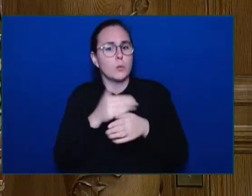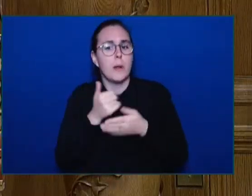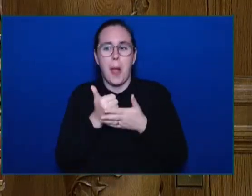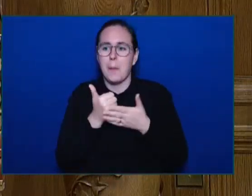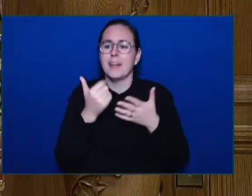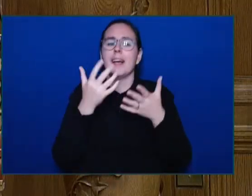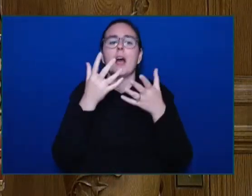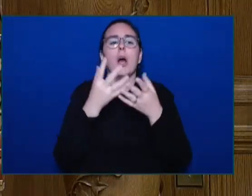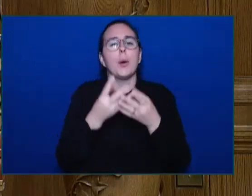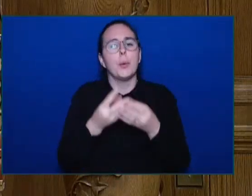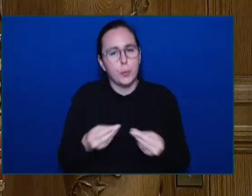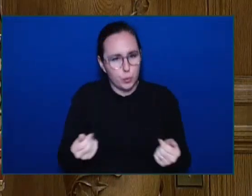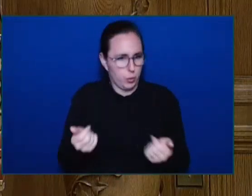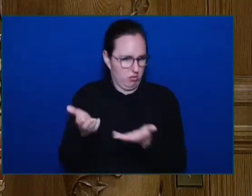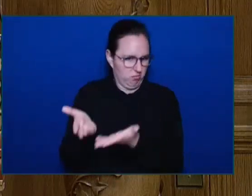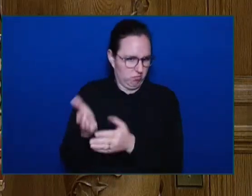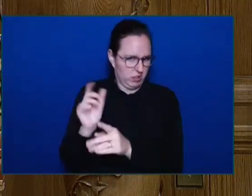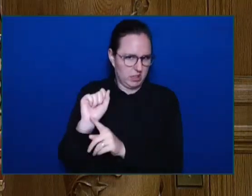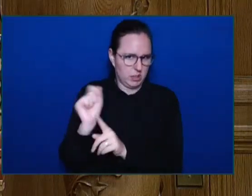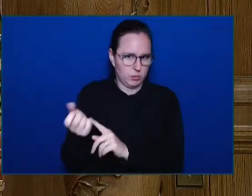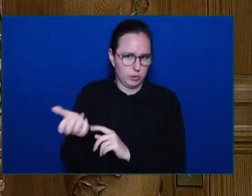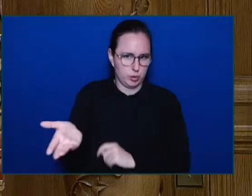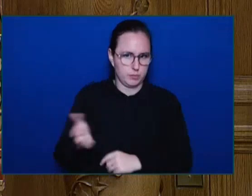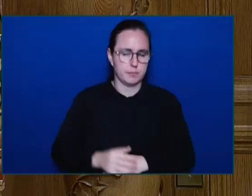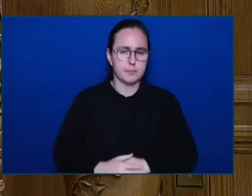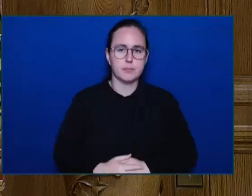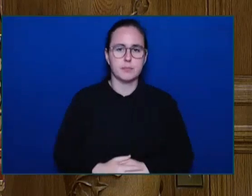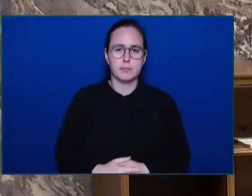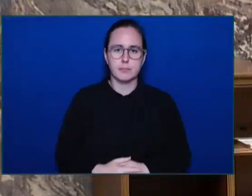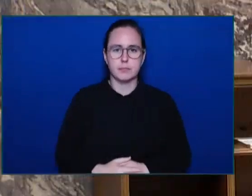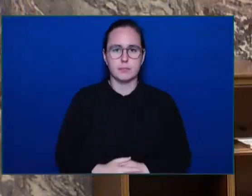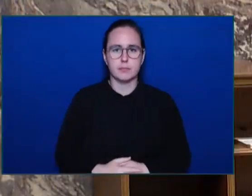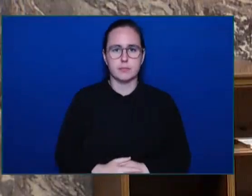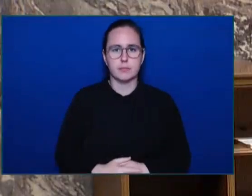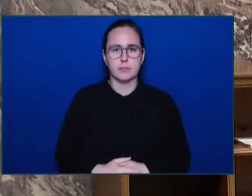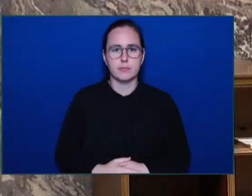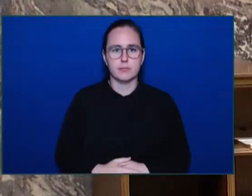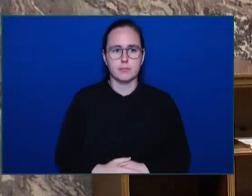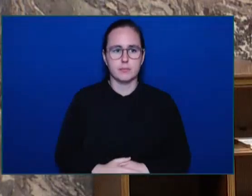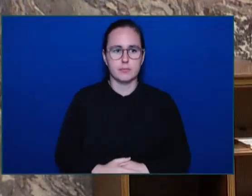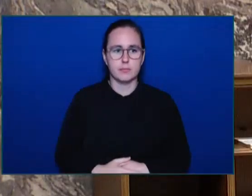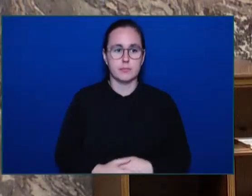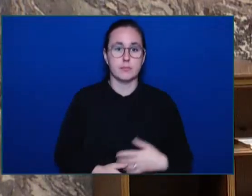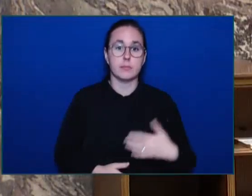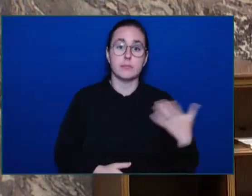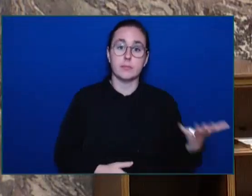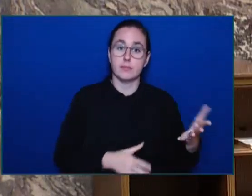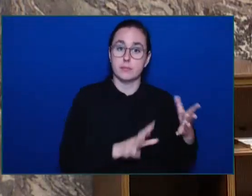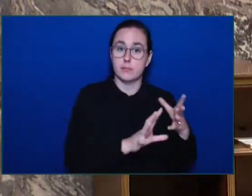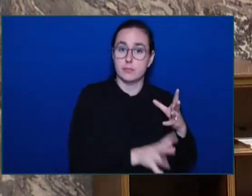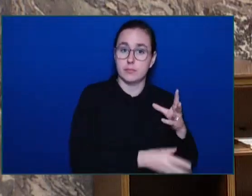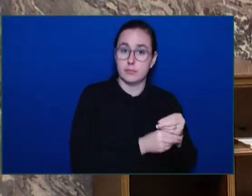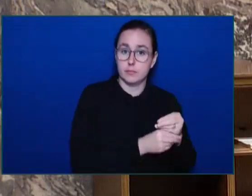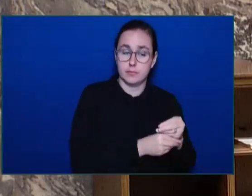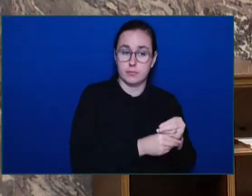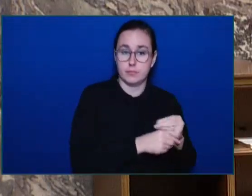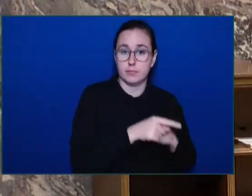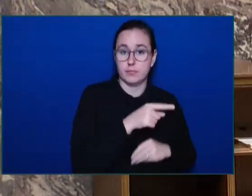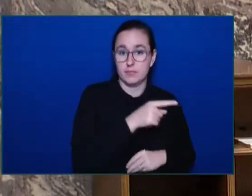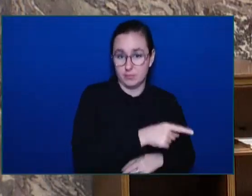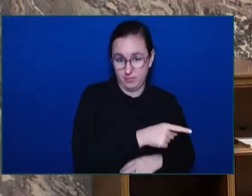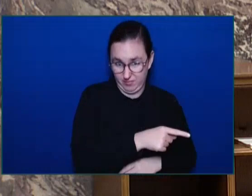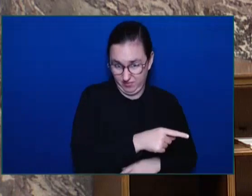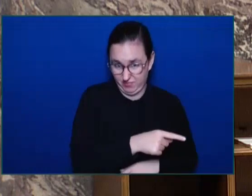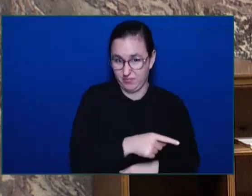House Leader of the Official Opposition. Thank you, Mr. Speaker. Well, the Thompson Region Family Obstetrics Clinic, which delivers 60%